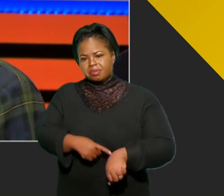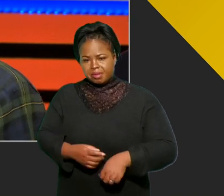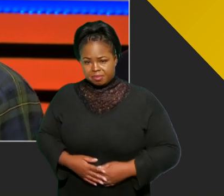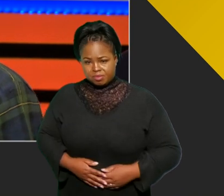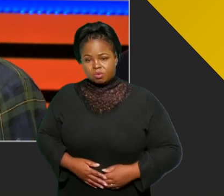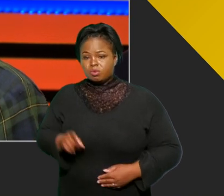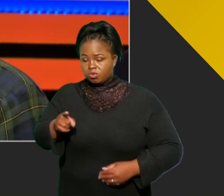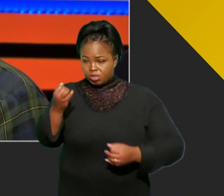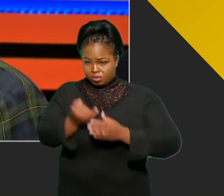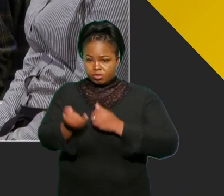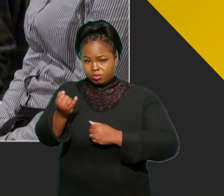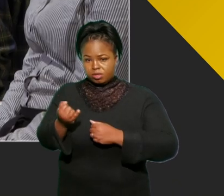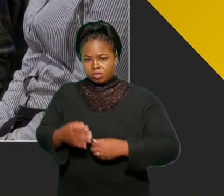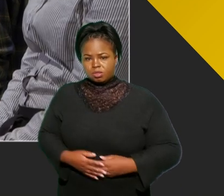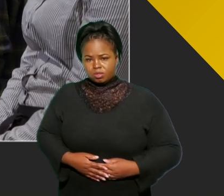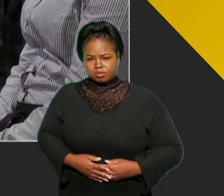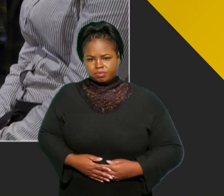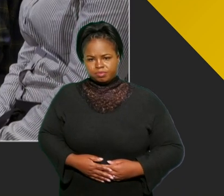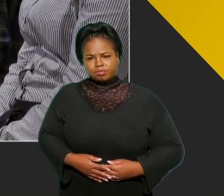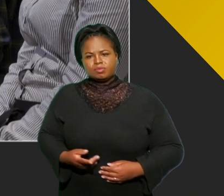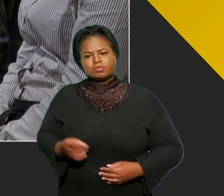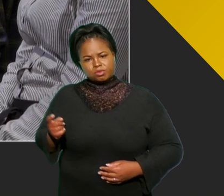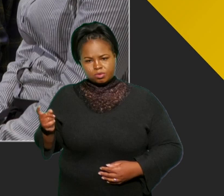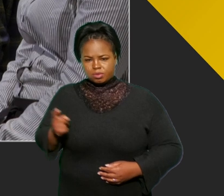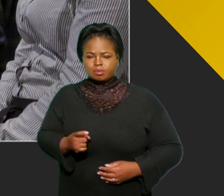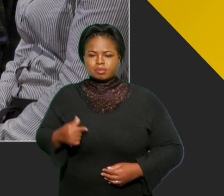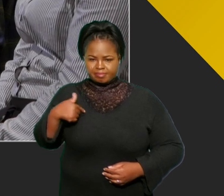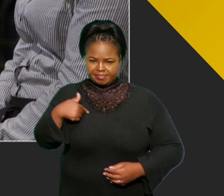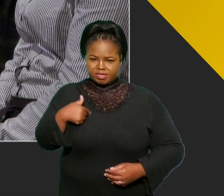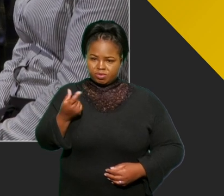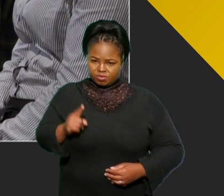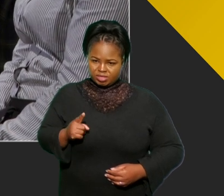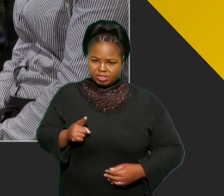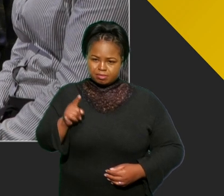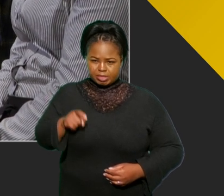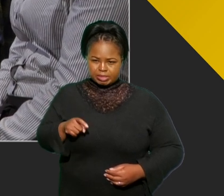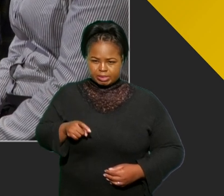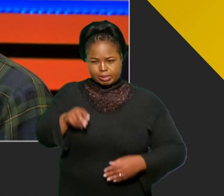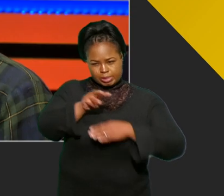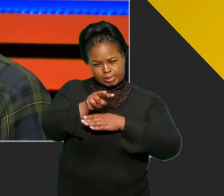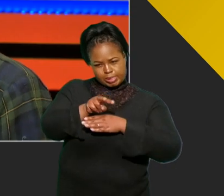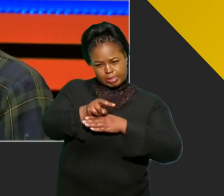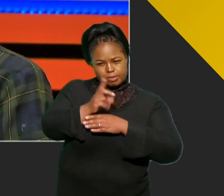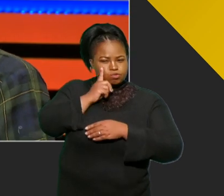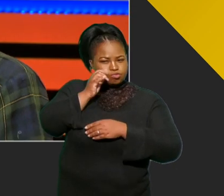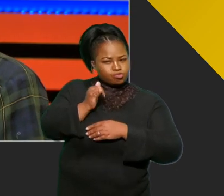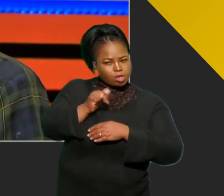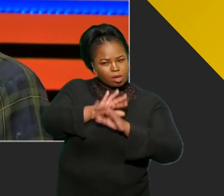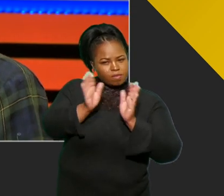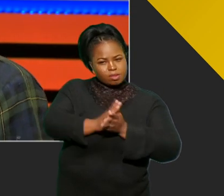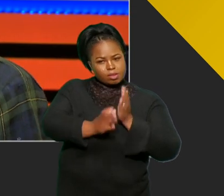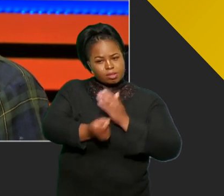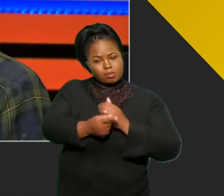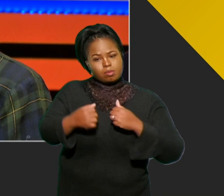you as an individual run away. So you're going to take your part and then come to the school. So me, I have to be supervised. I need to look at what's happening at